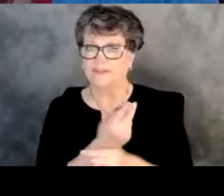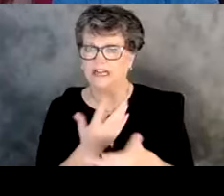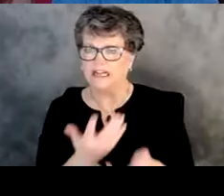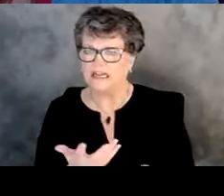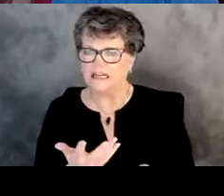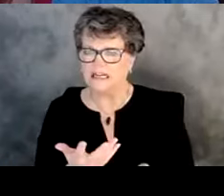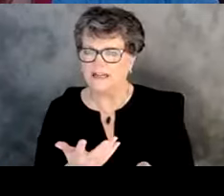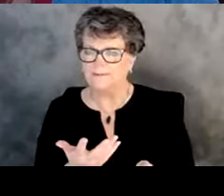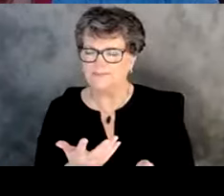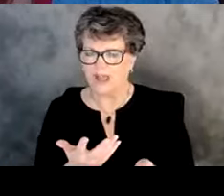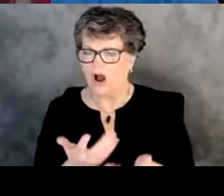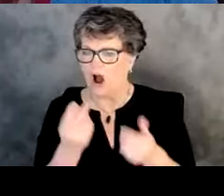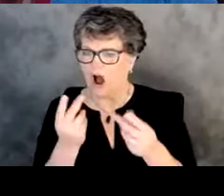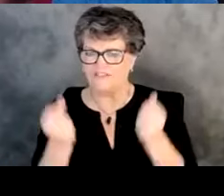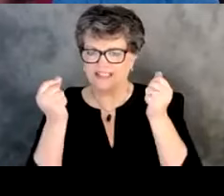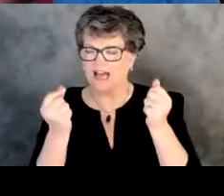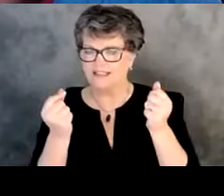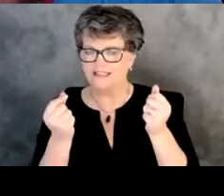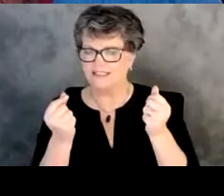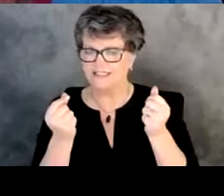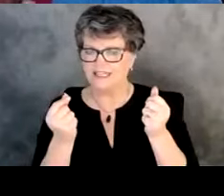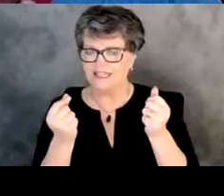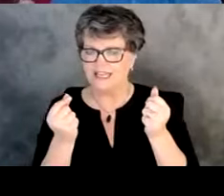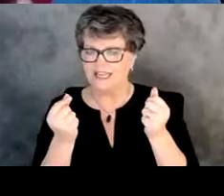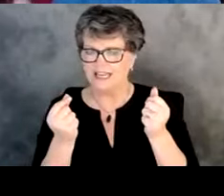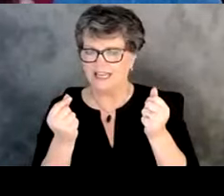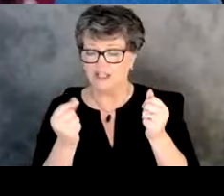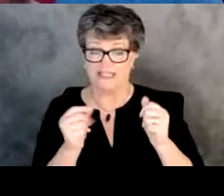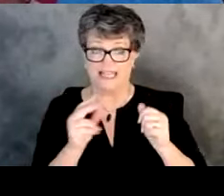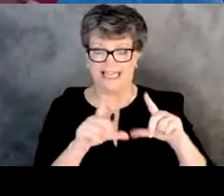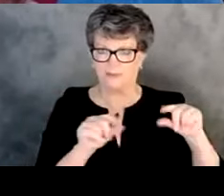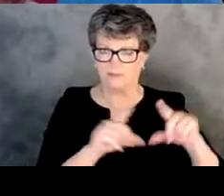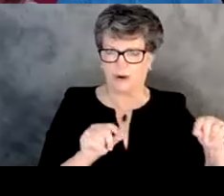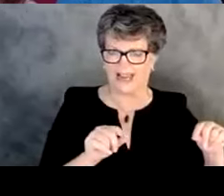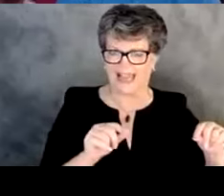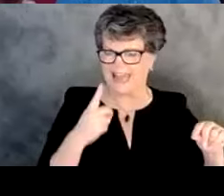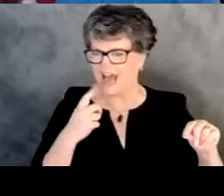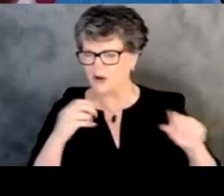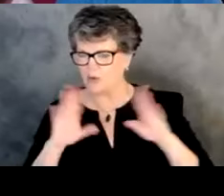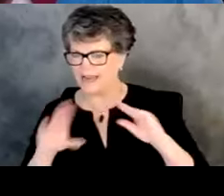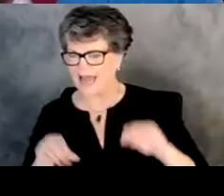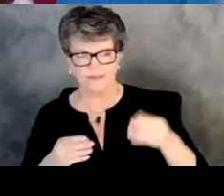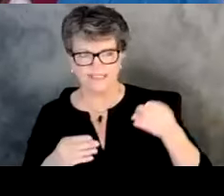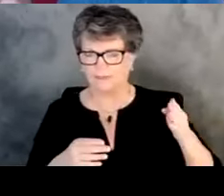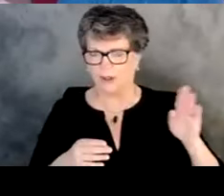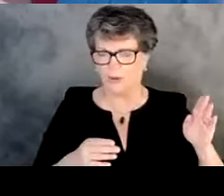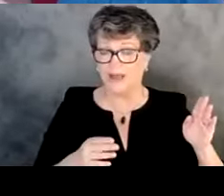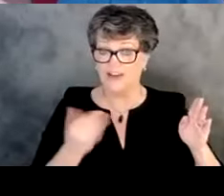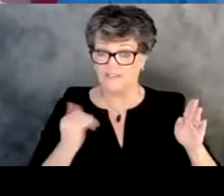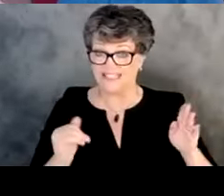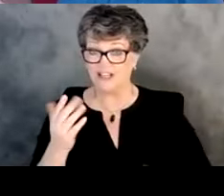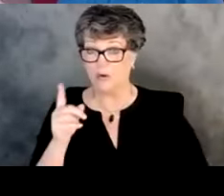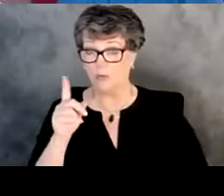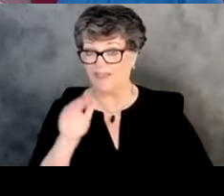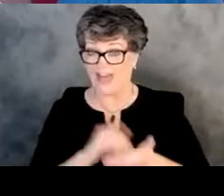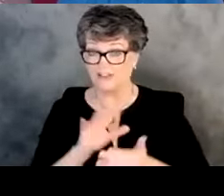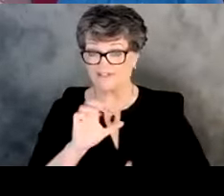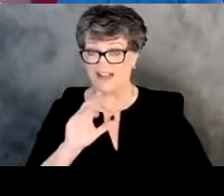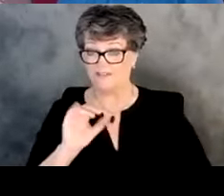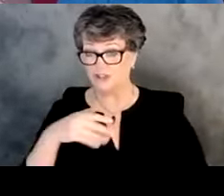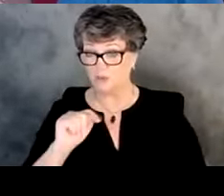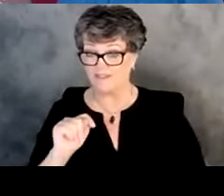of, all of a sudden, instead of brick, it has siding. Instead of it being a red house, it's now blue. If it's still 1,500 square feet, 3